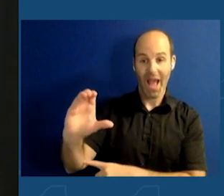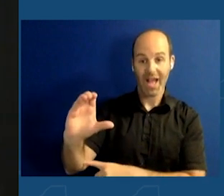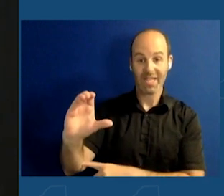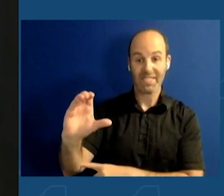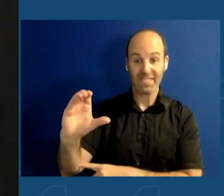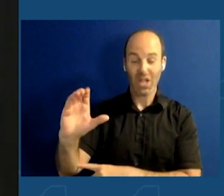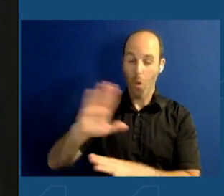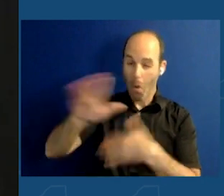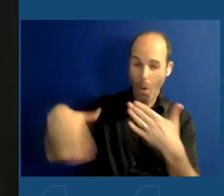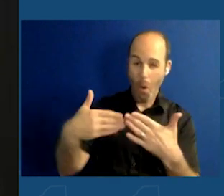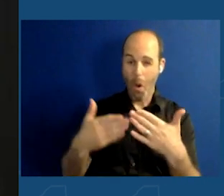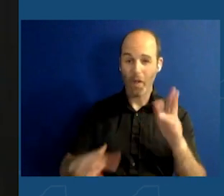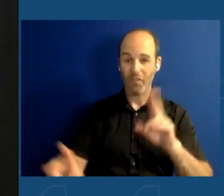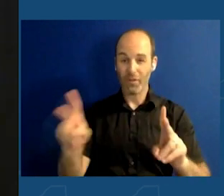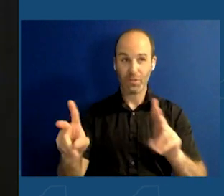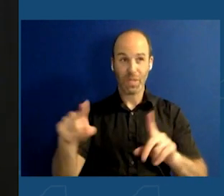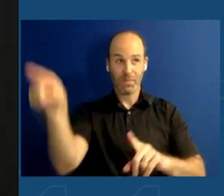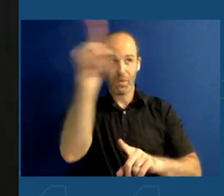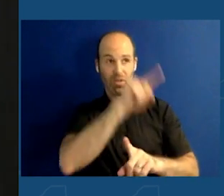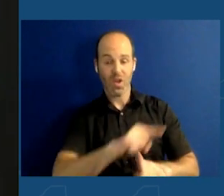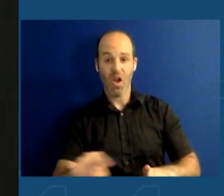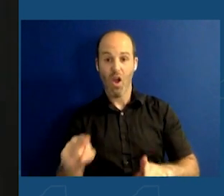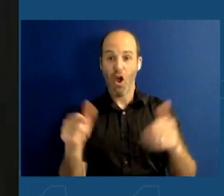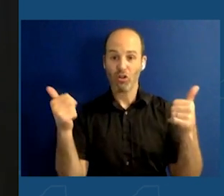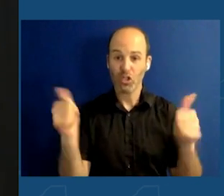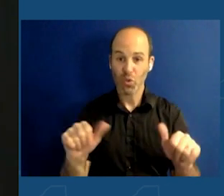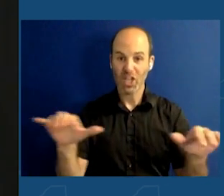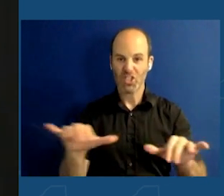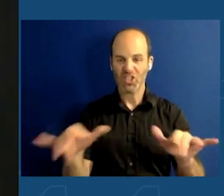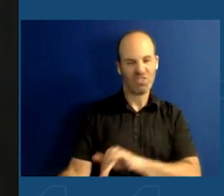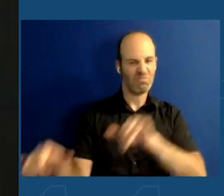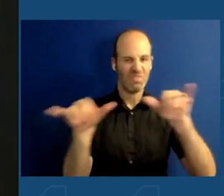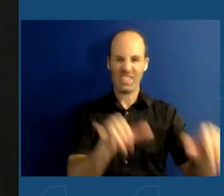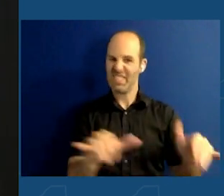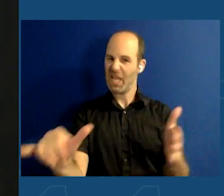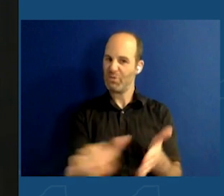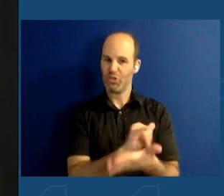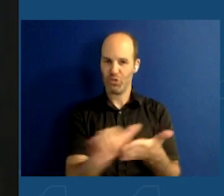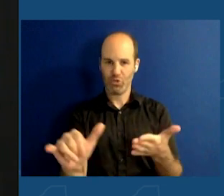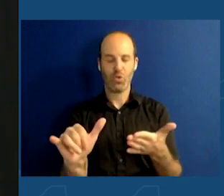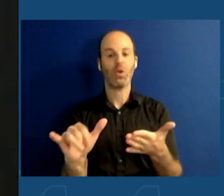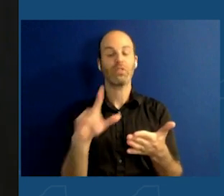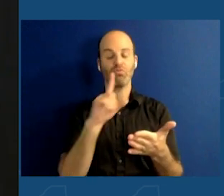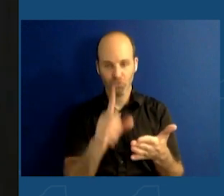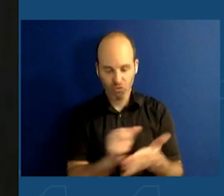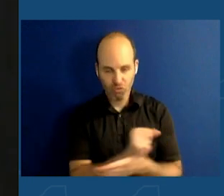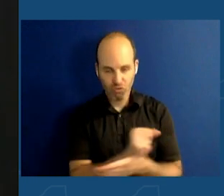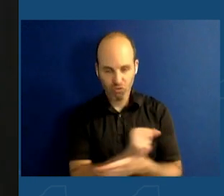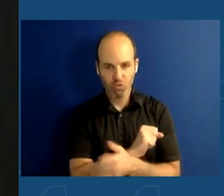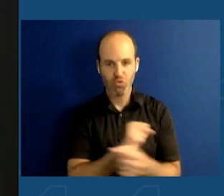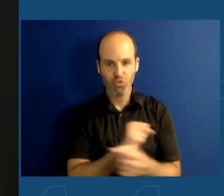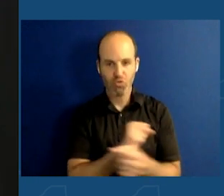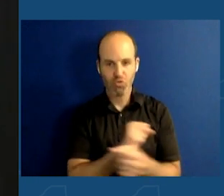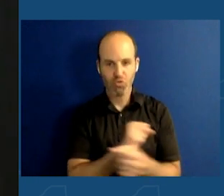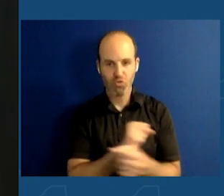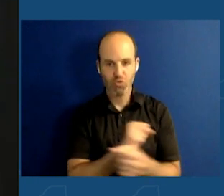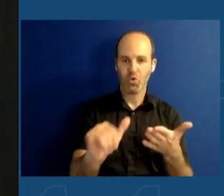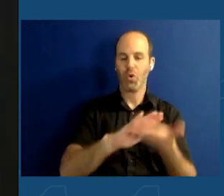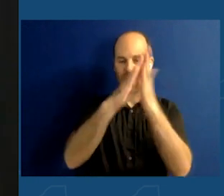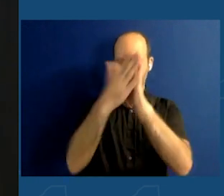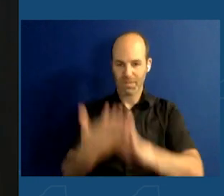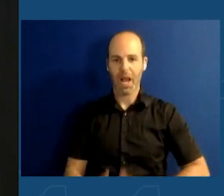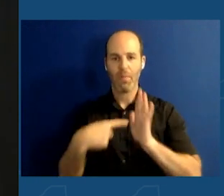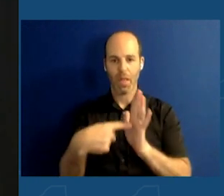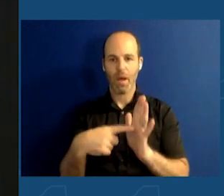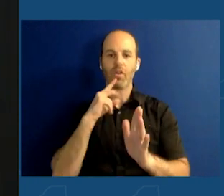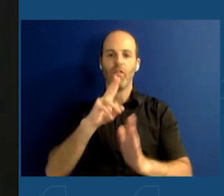do things that are being done here in New York. You are truly national and international leaders in trying to be smart and